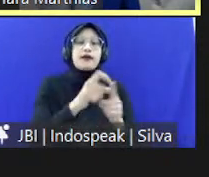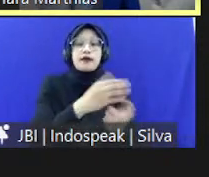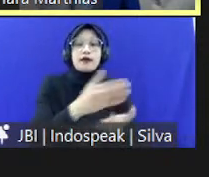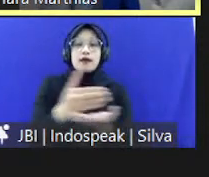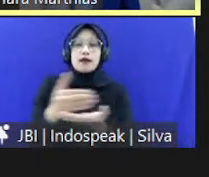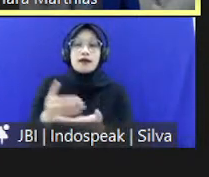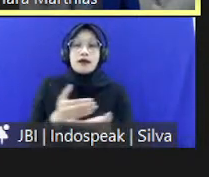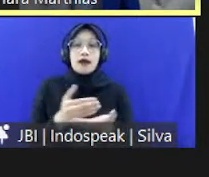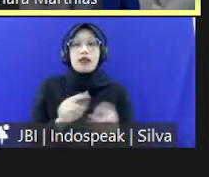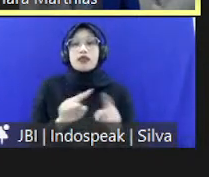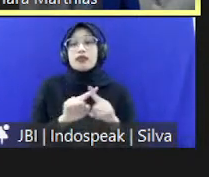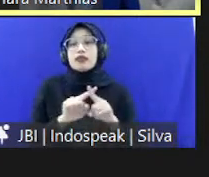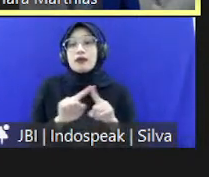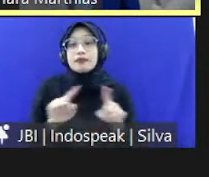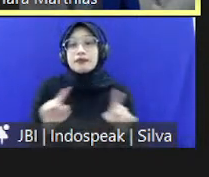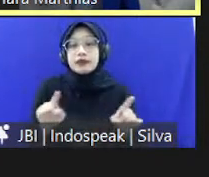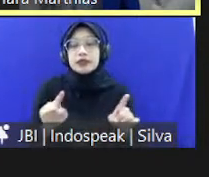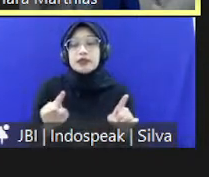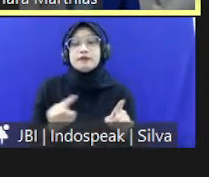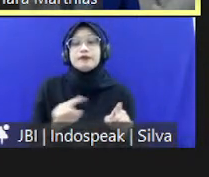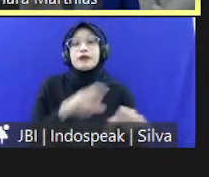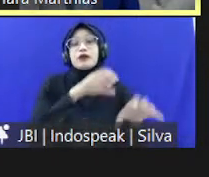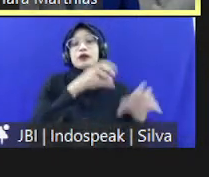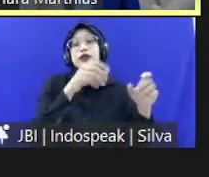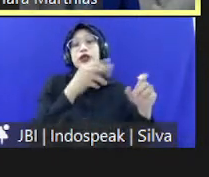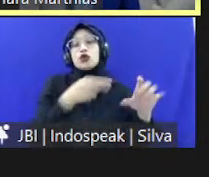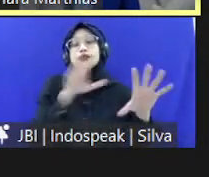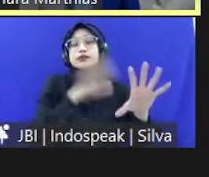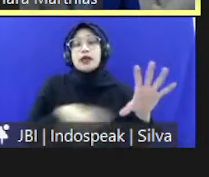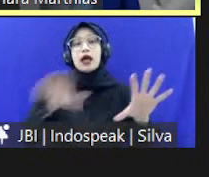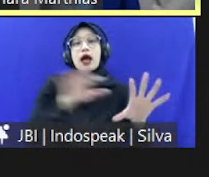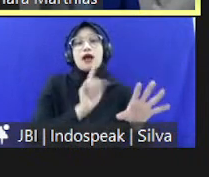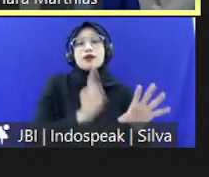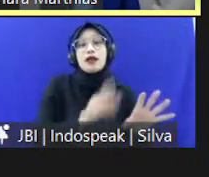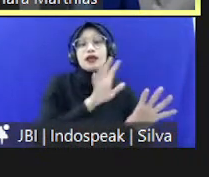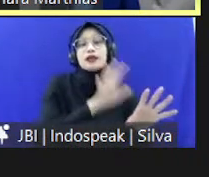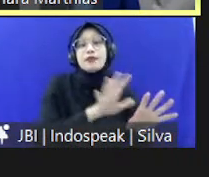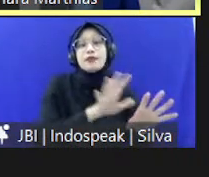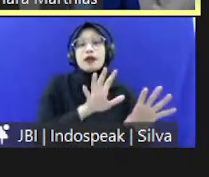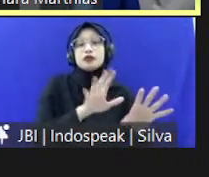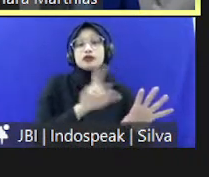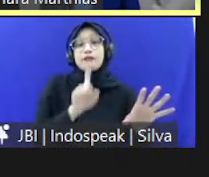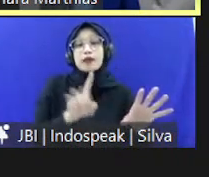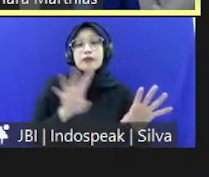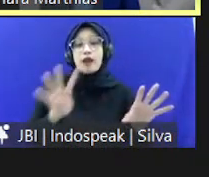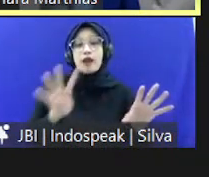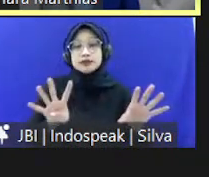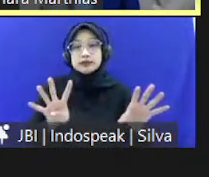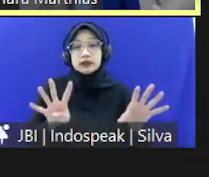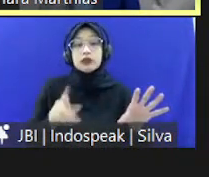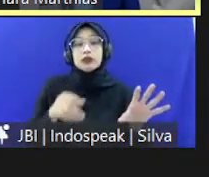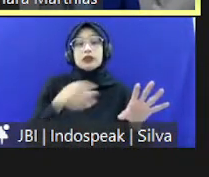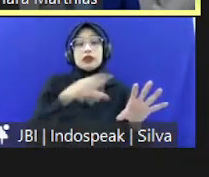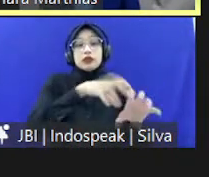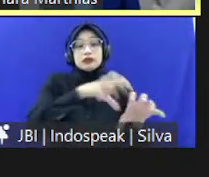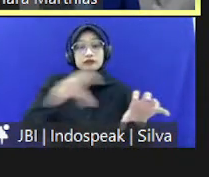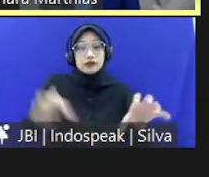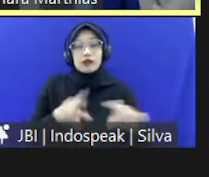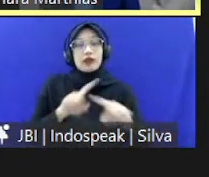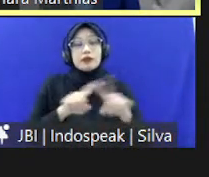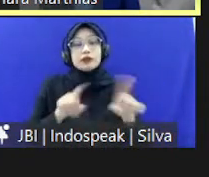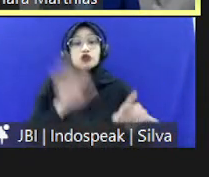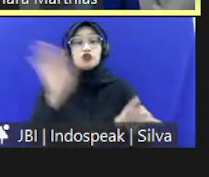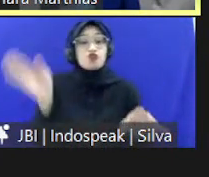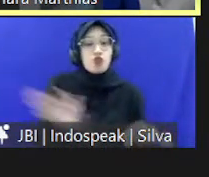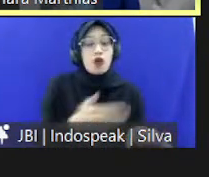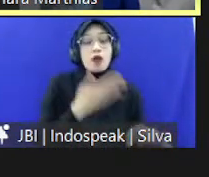the 514 districts in Indonesia, not a lot are actually capable and have the capacity to always do that. And even